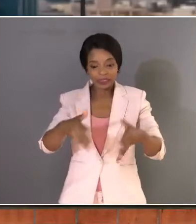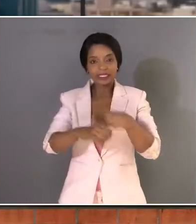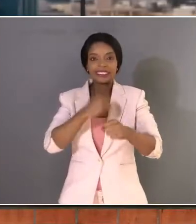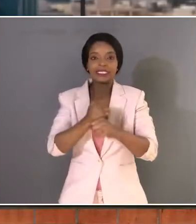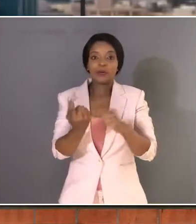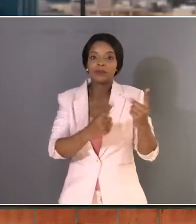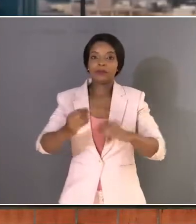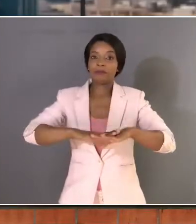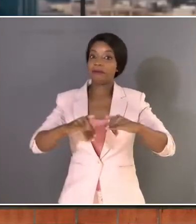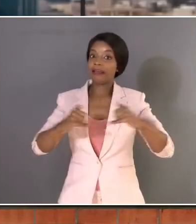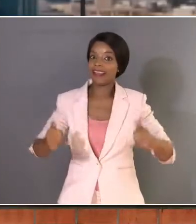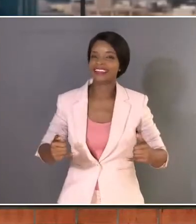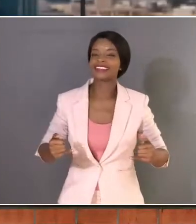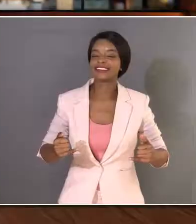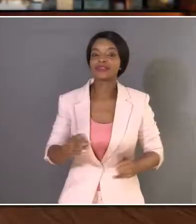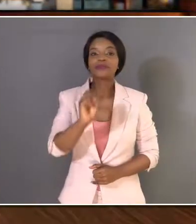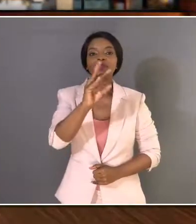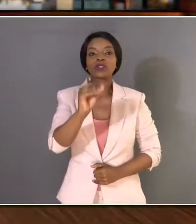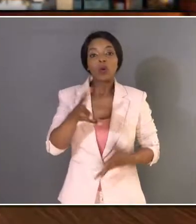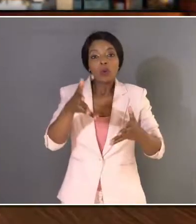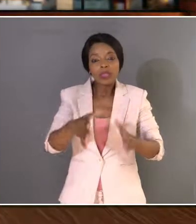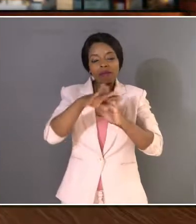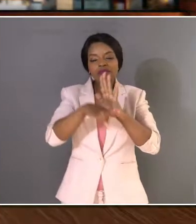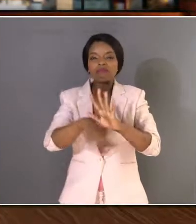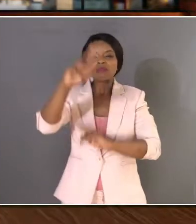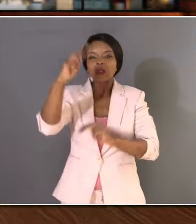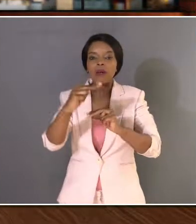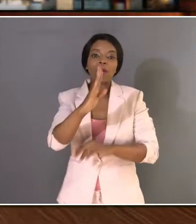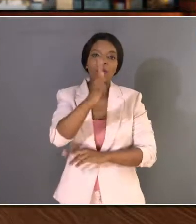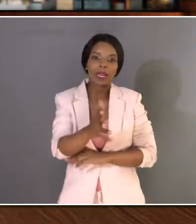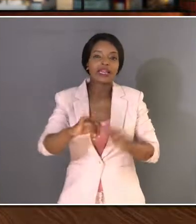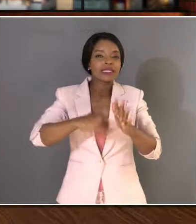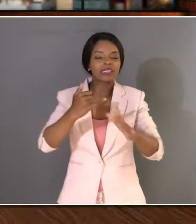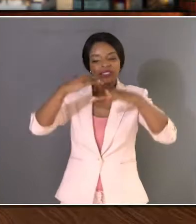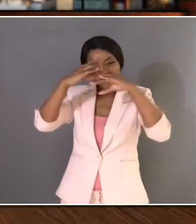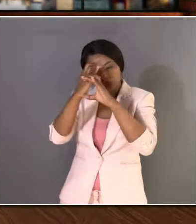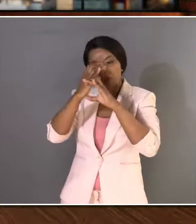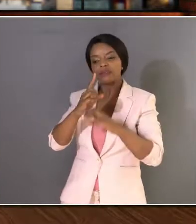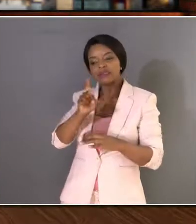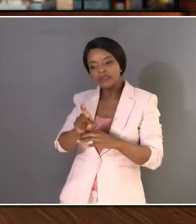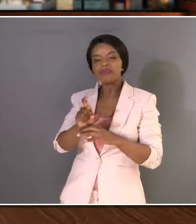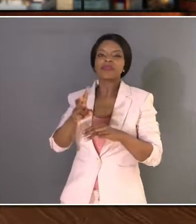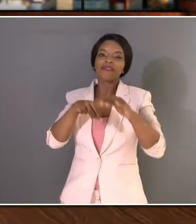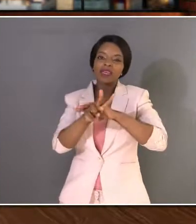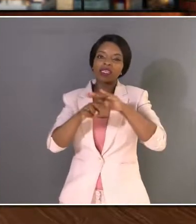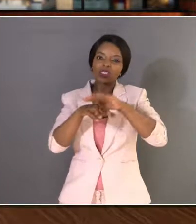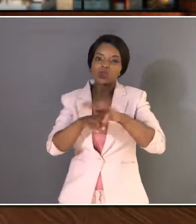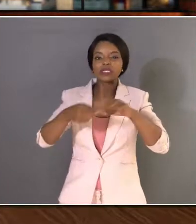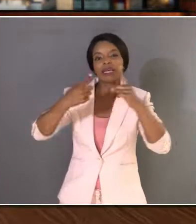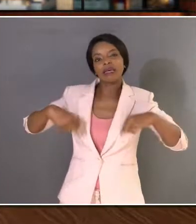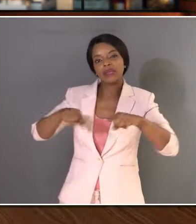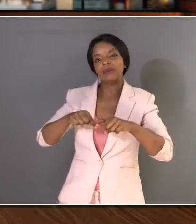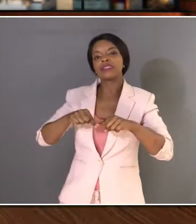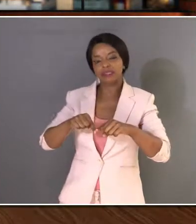so we're keeping the show pretty tight, and we'll just be focusing on the videos of our incredible social innovators, our audience choice